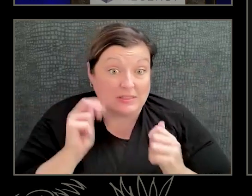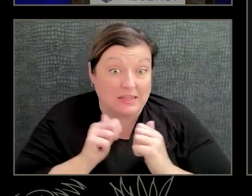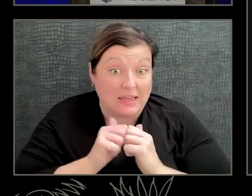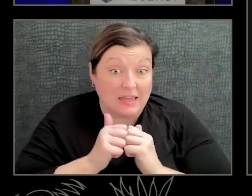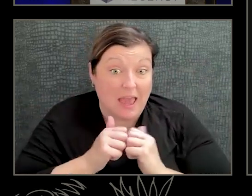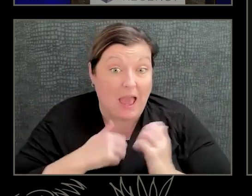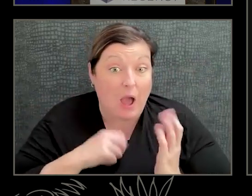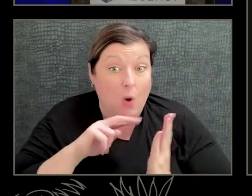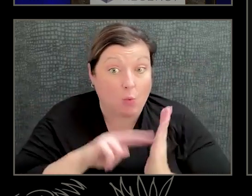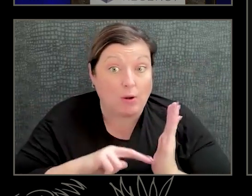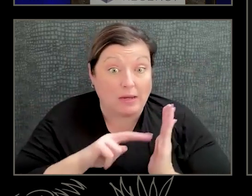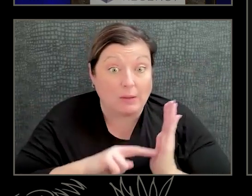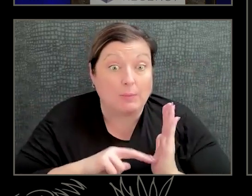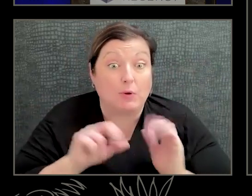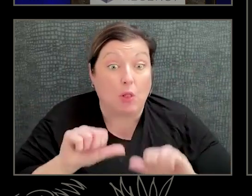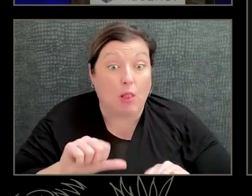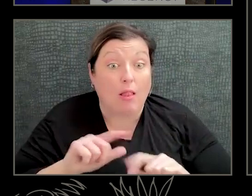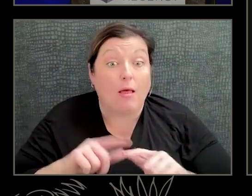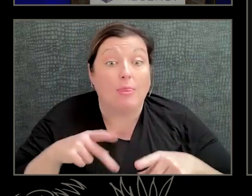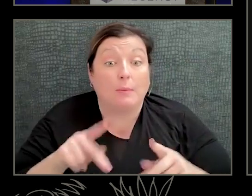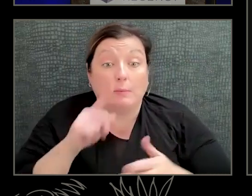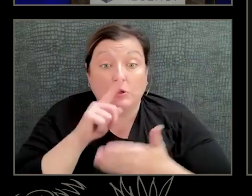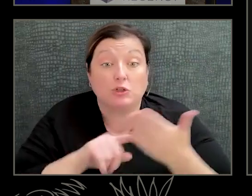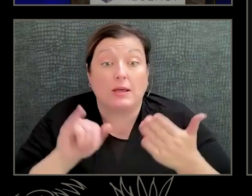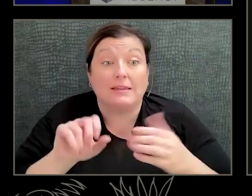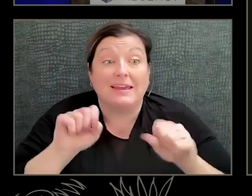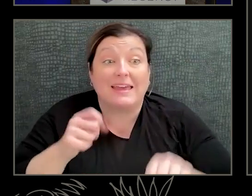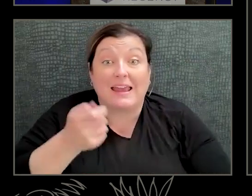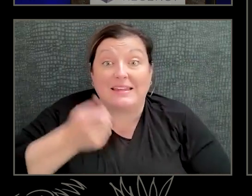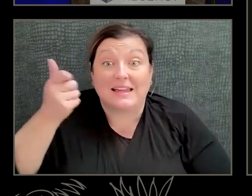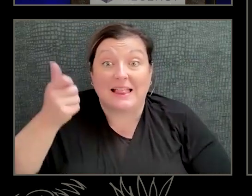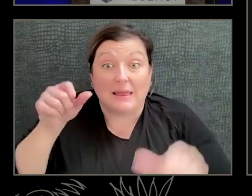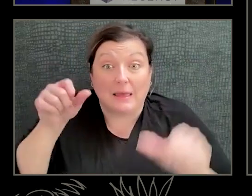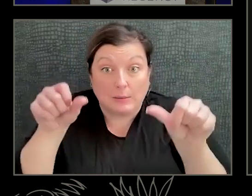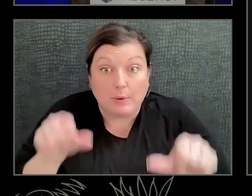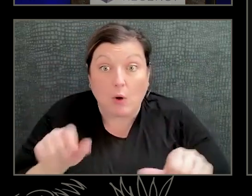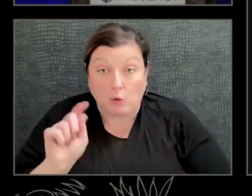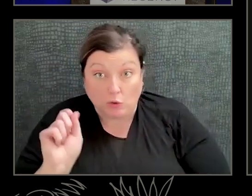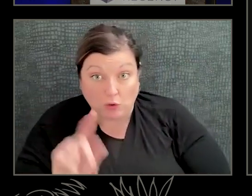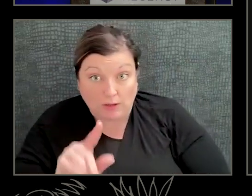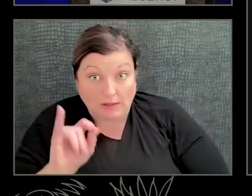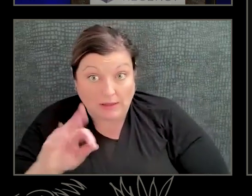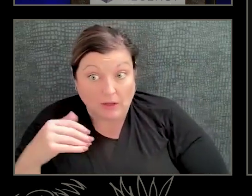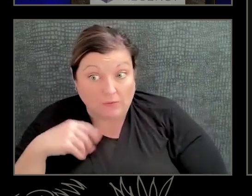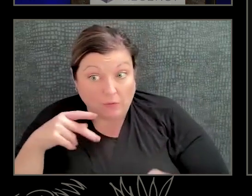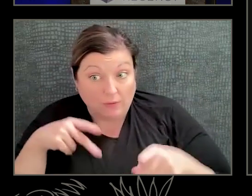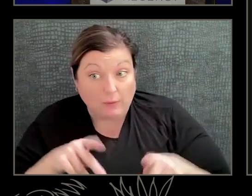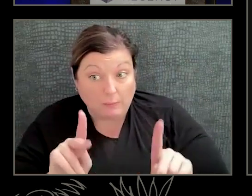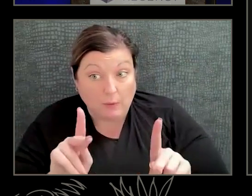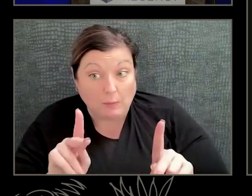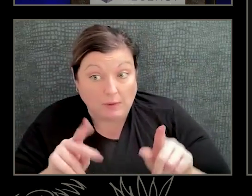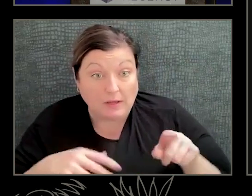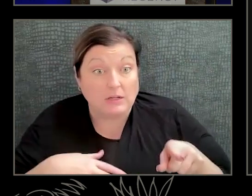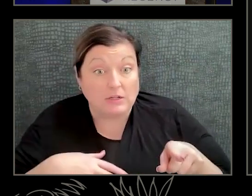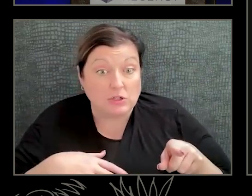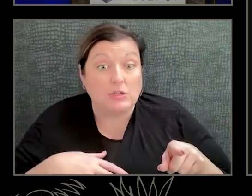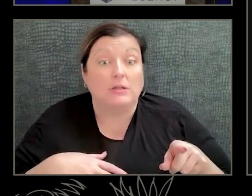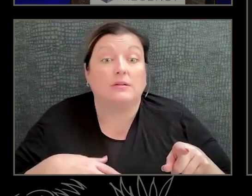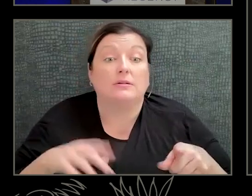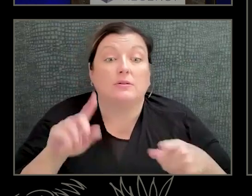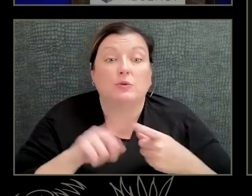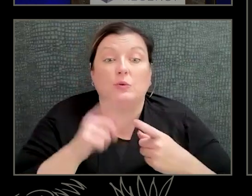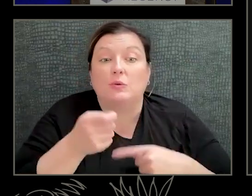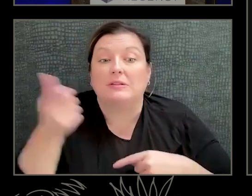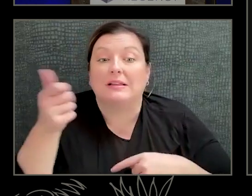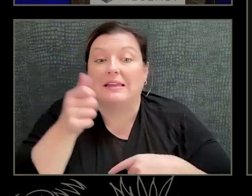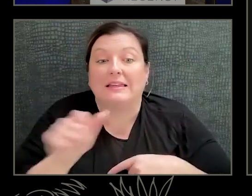is? Can I delete a post means that you are asking if you have the permission to delete any post,